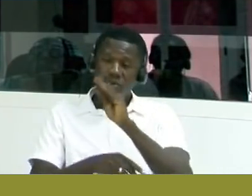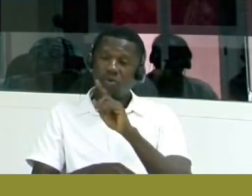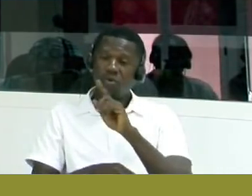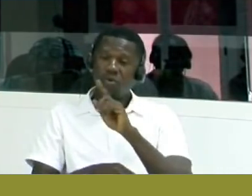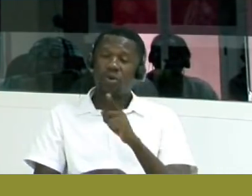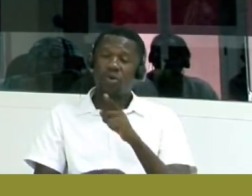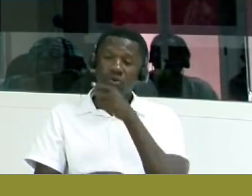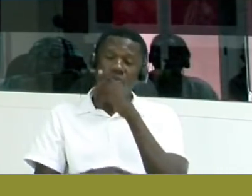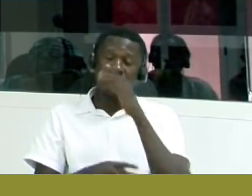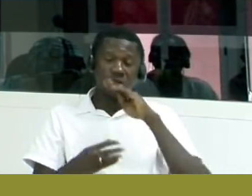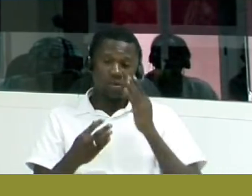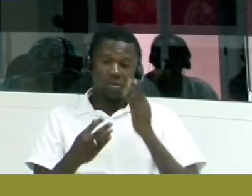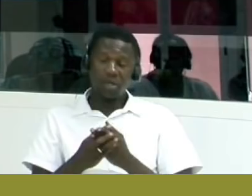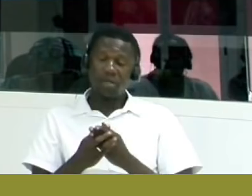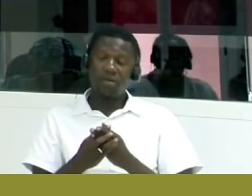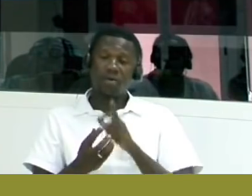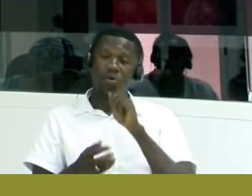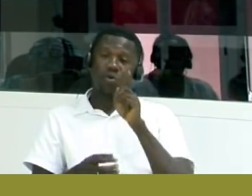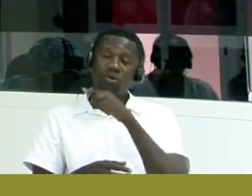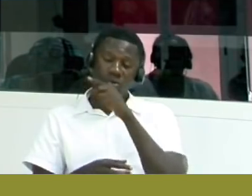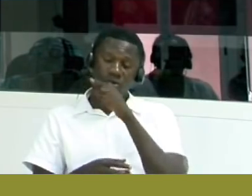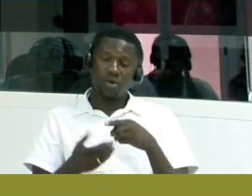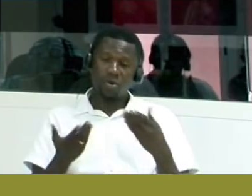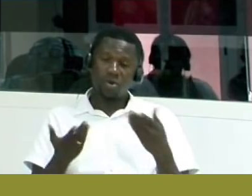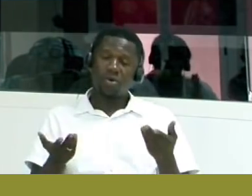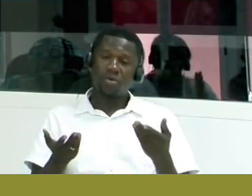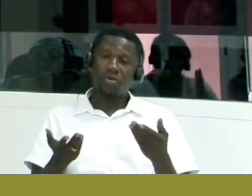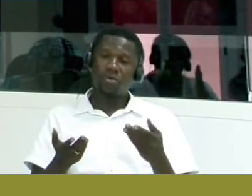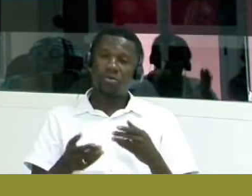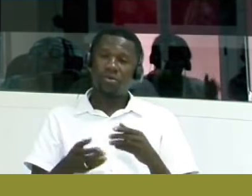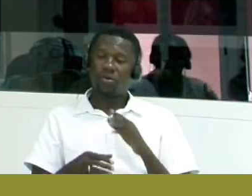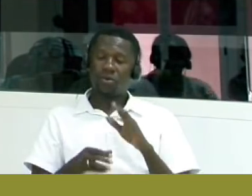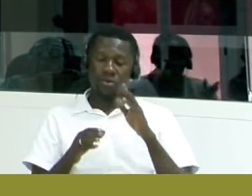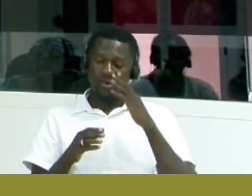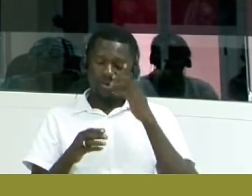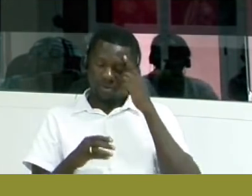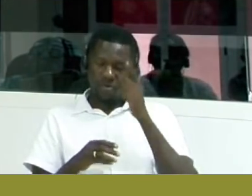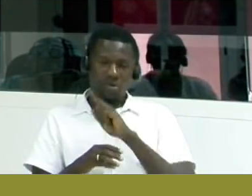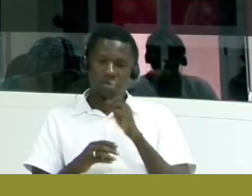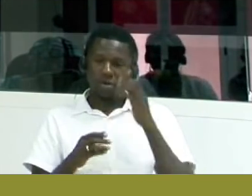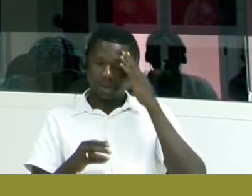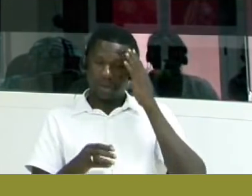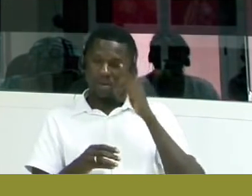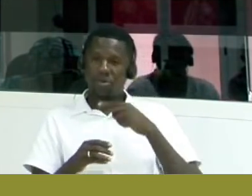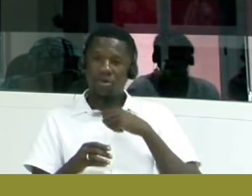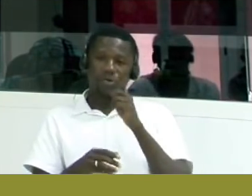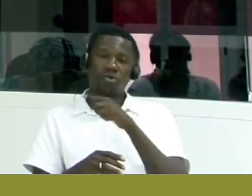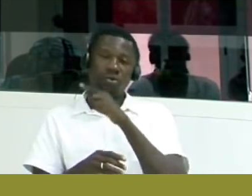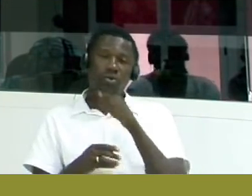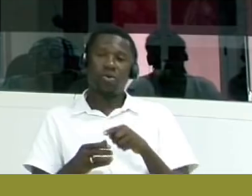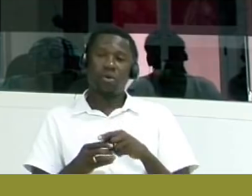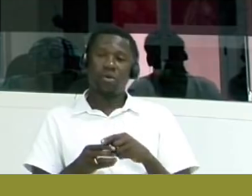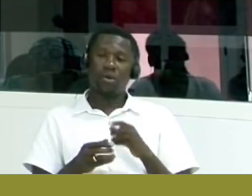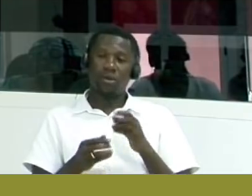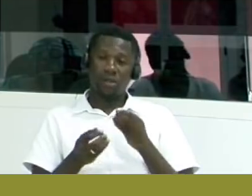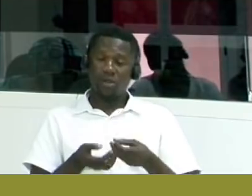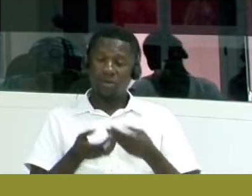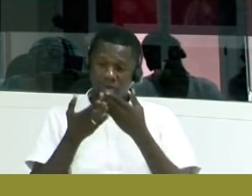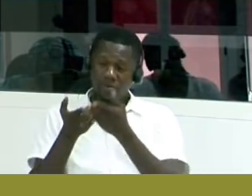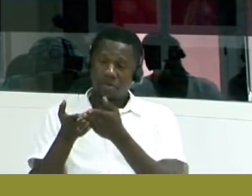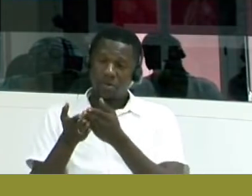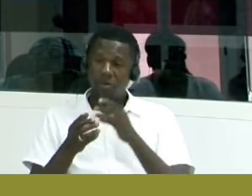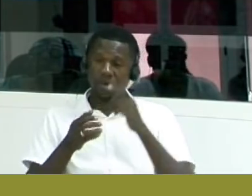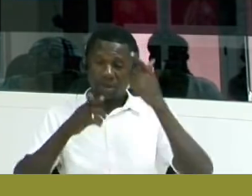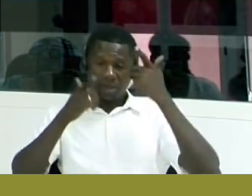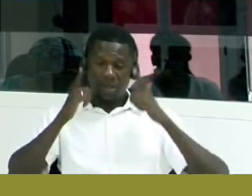you believe was legal, was wrong? No, I don't think I was wrong. Did you submit that to legal